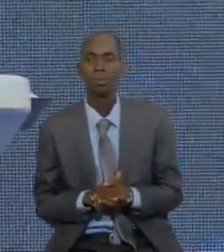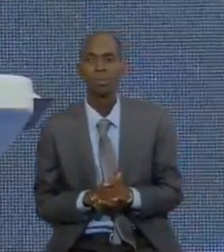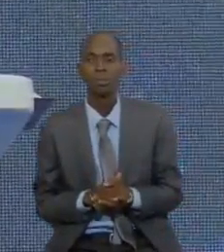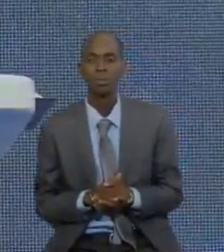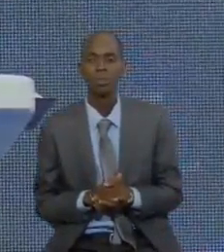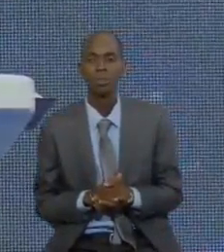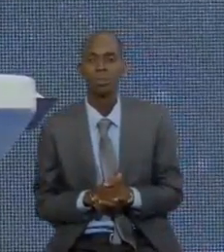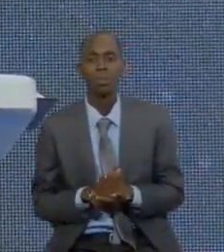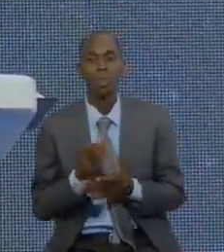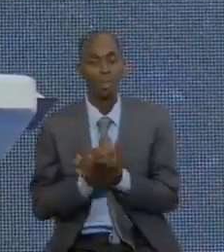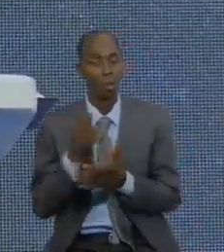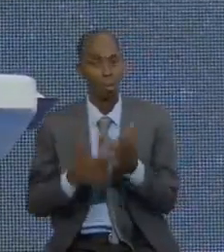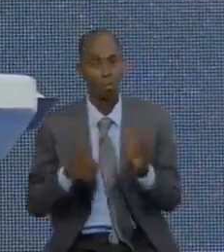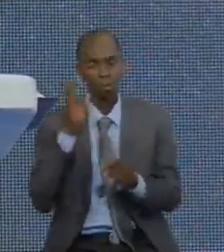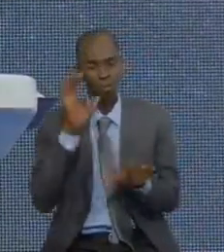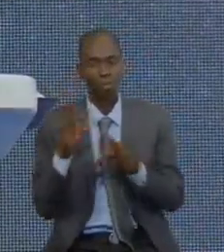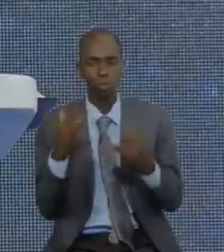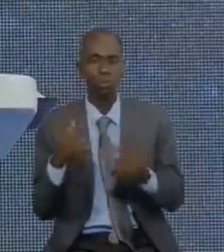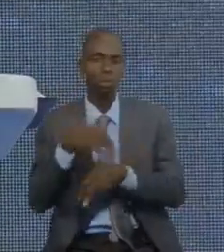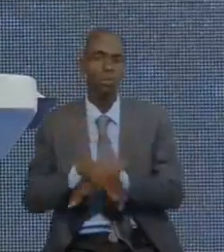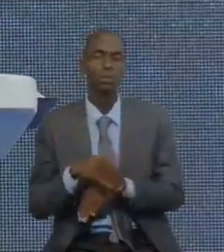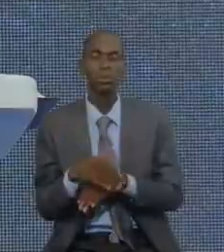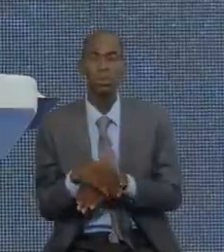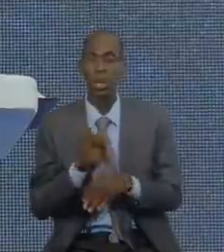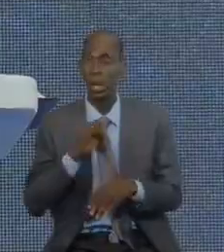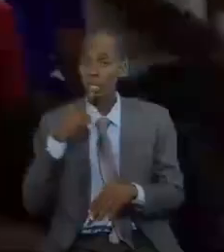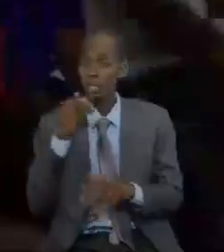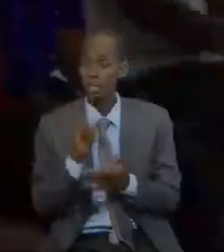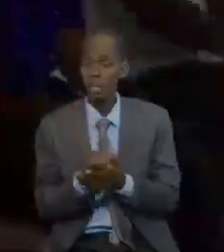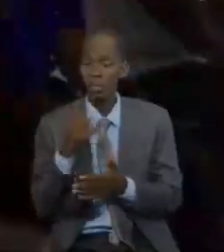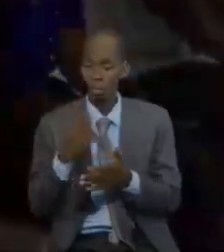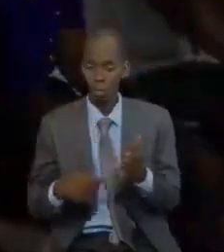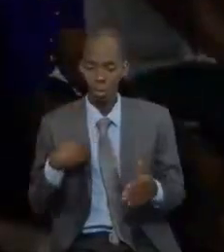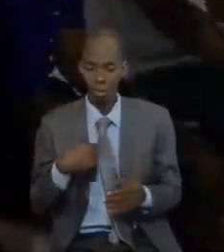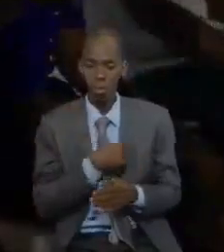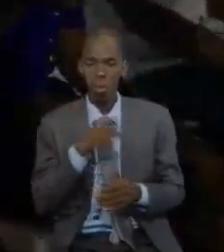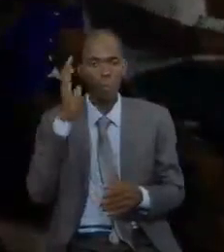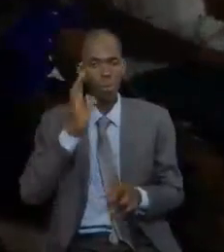That's what you'll do tonight. I said that was what we will do tonight.